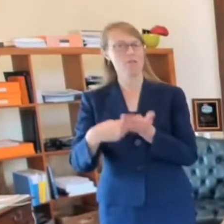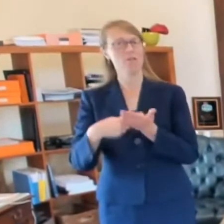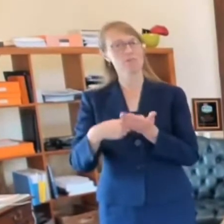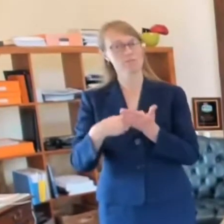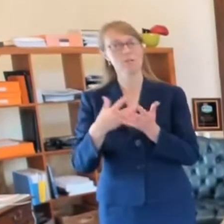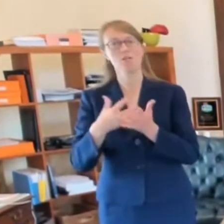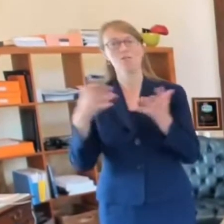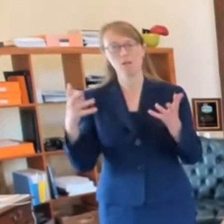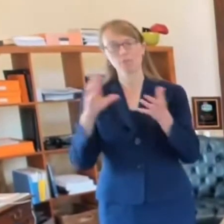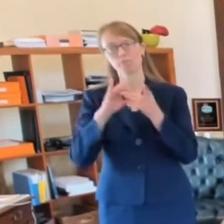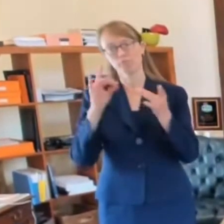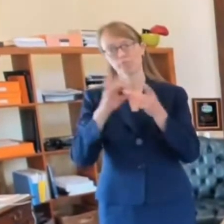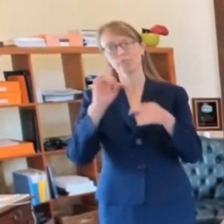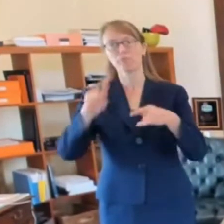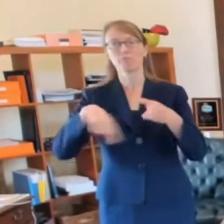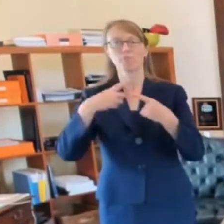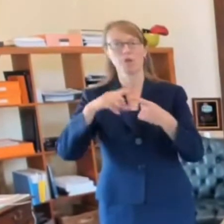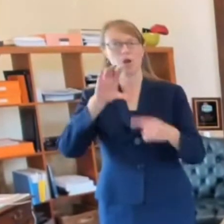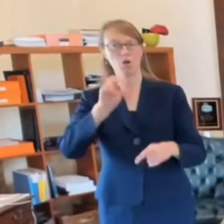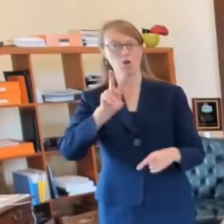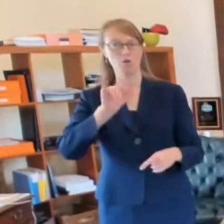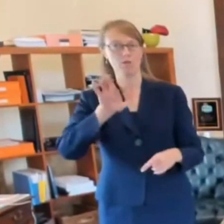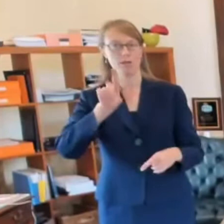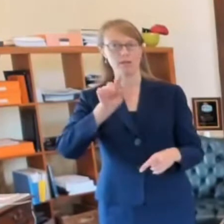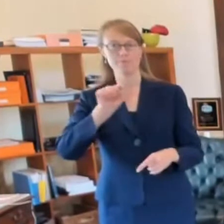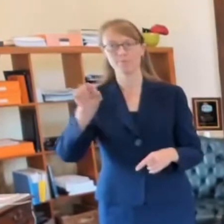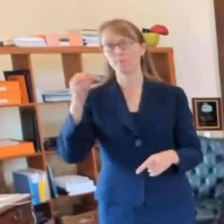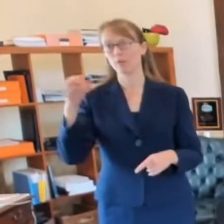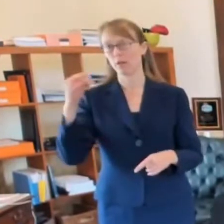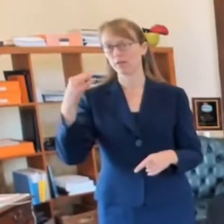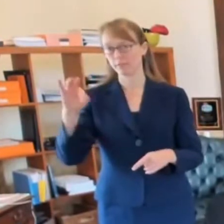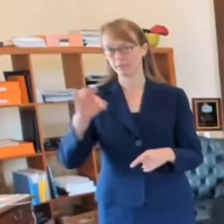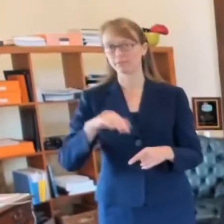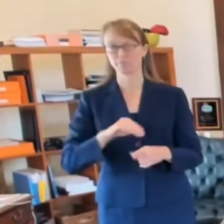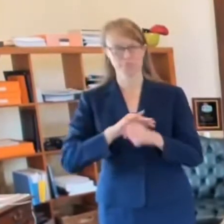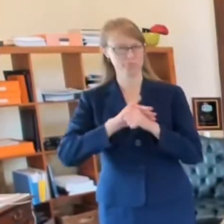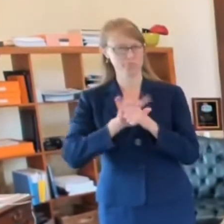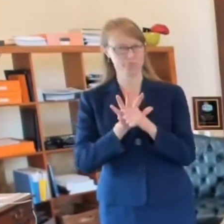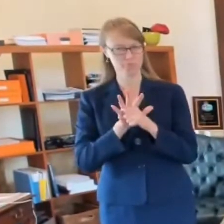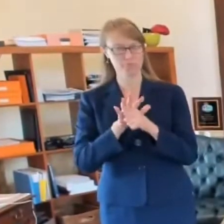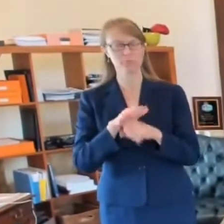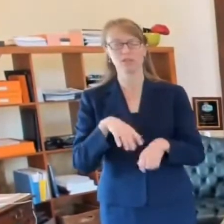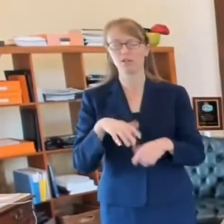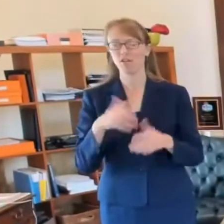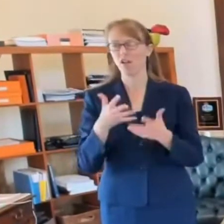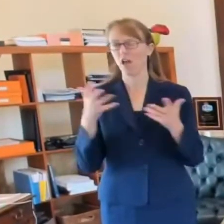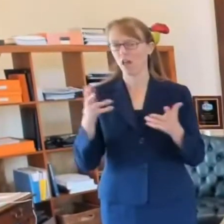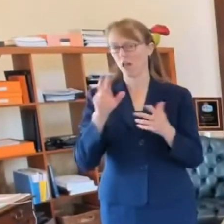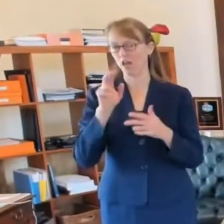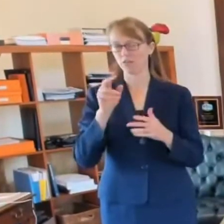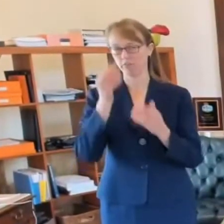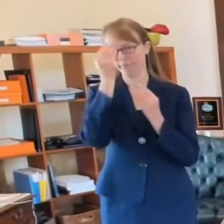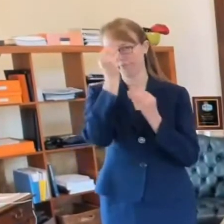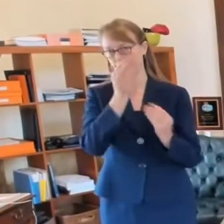because there's a fair amount of news today about COVID. Let me begin by